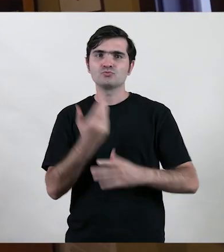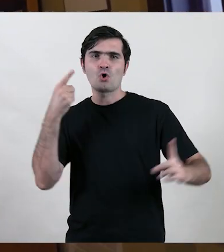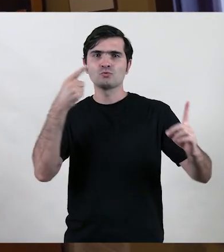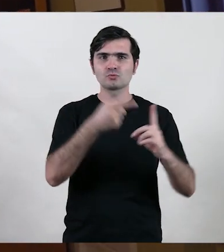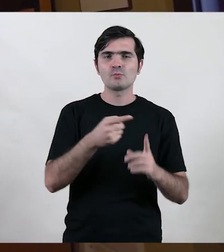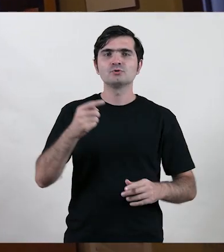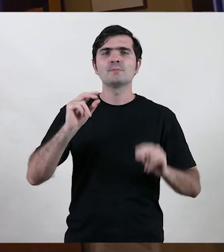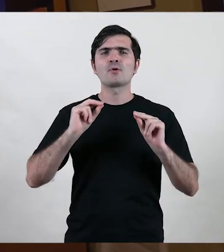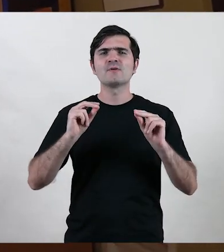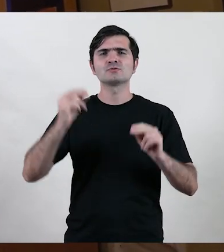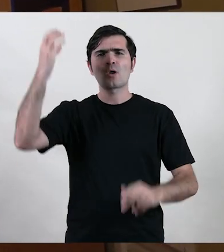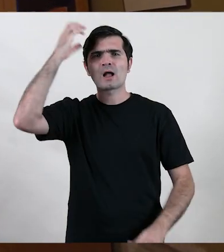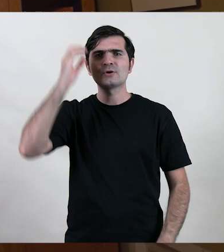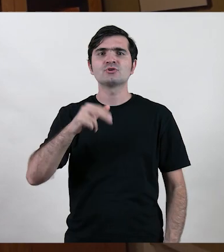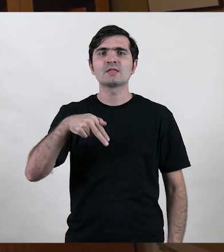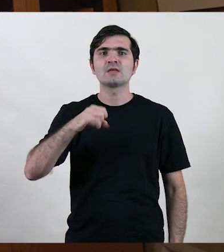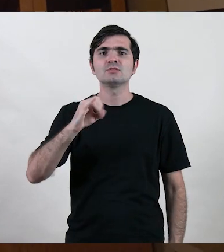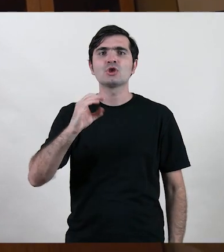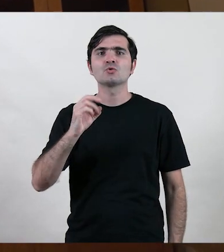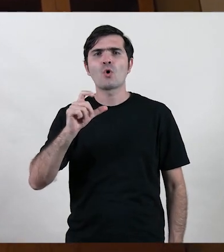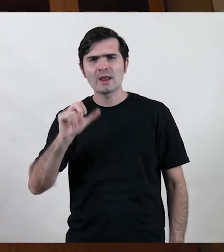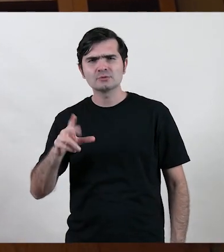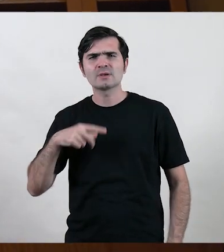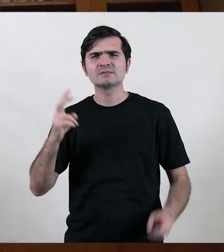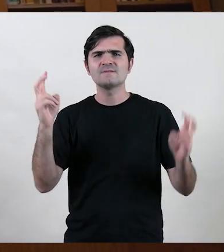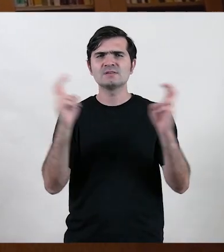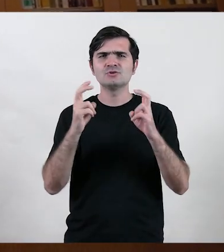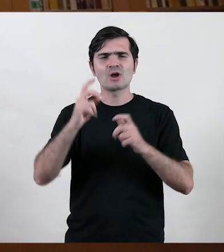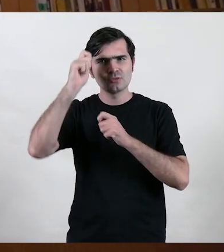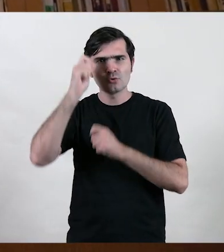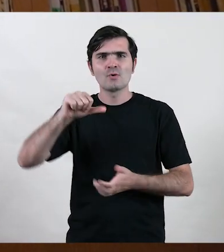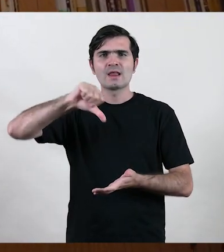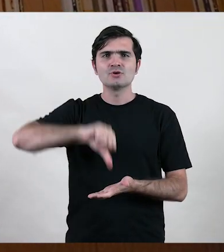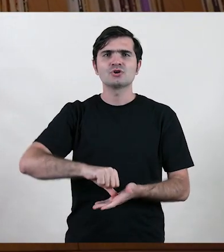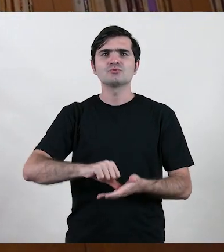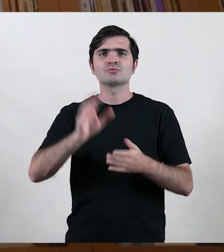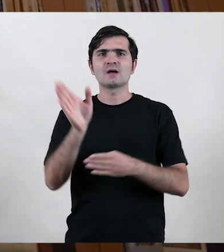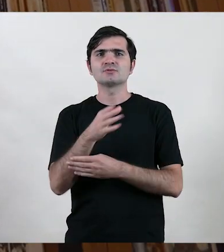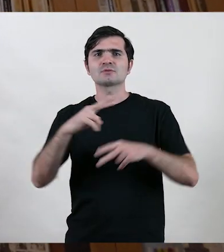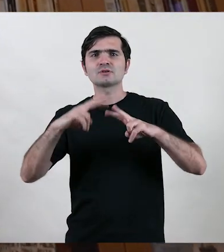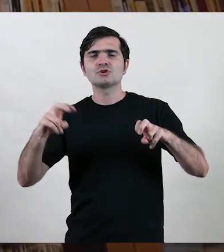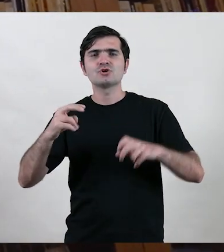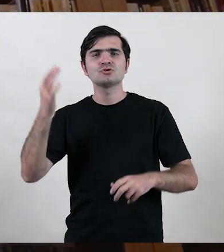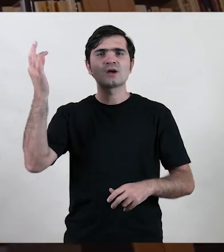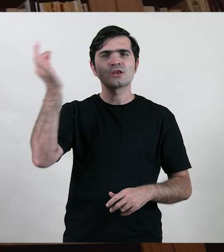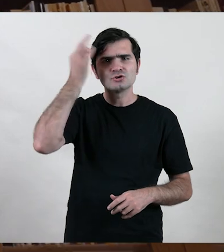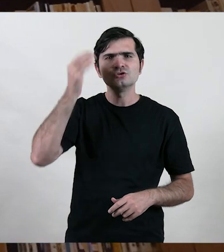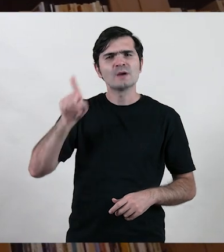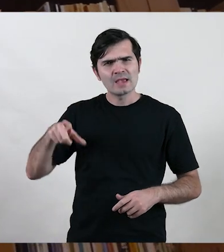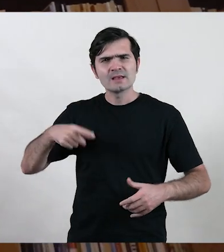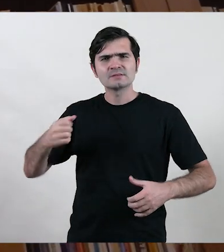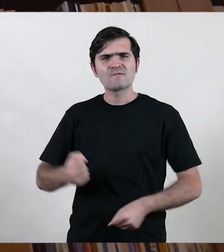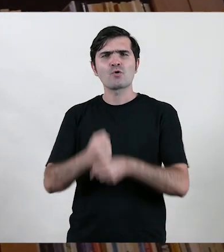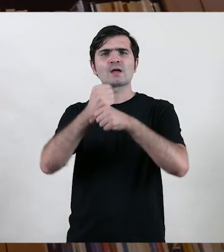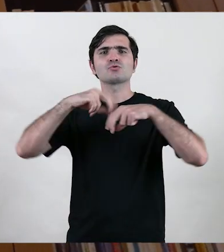for Scientific Research, founder and president of the International Center for Transdisciplinary Research and Studies,